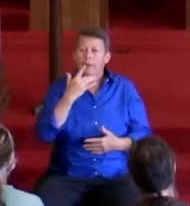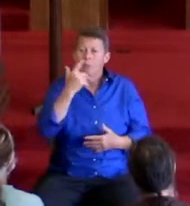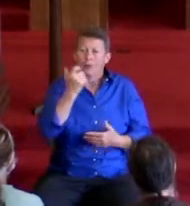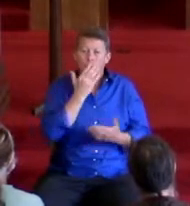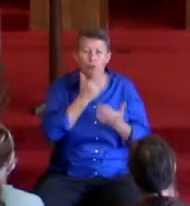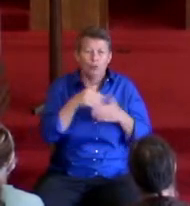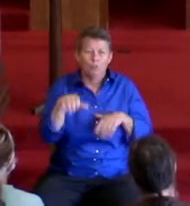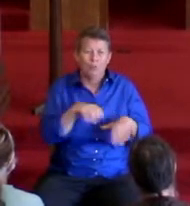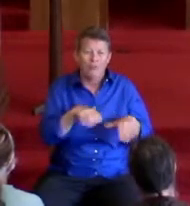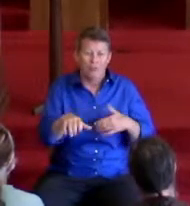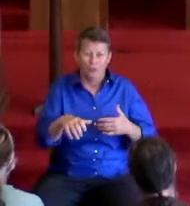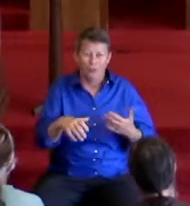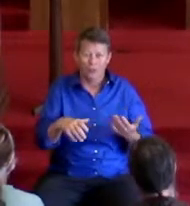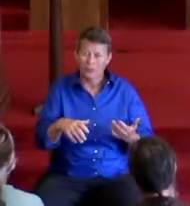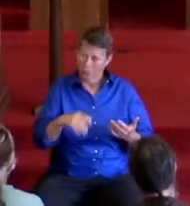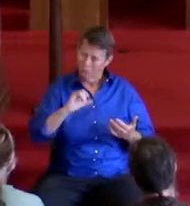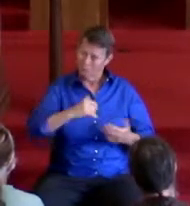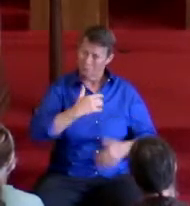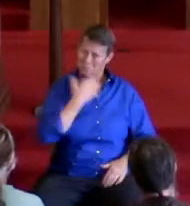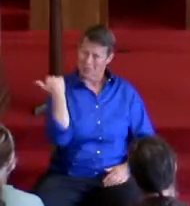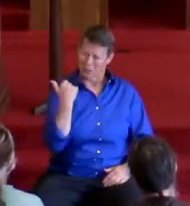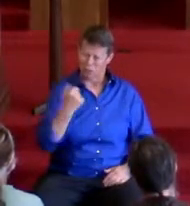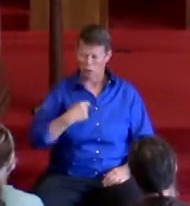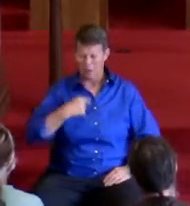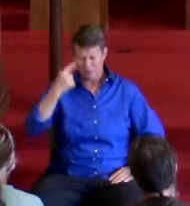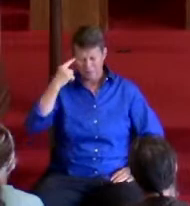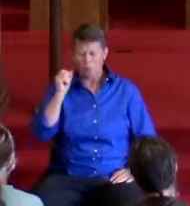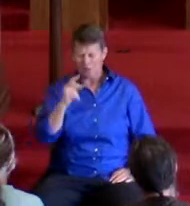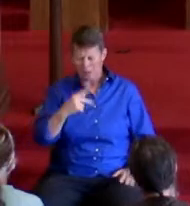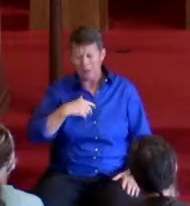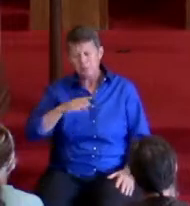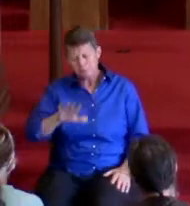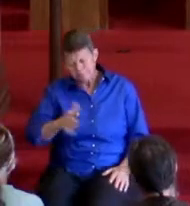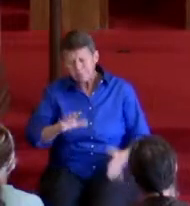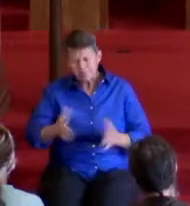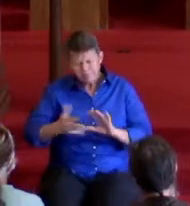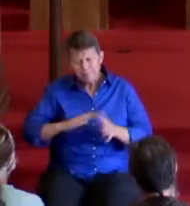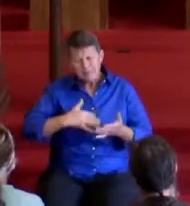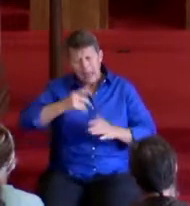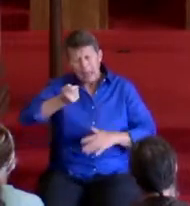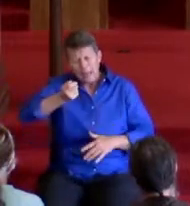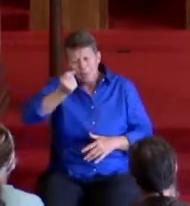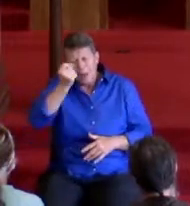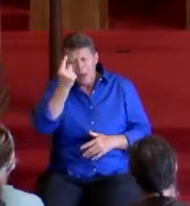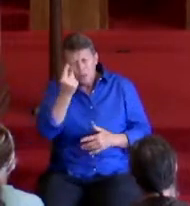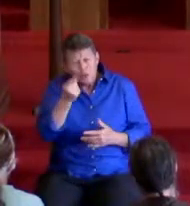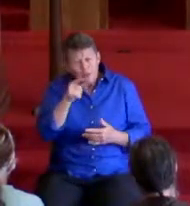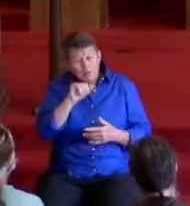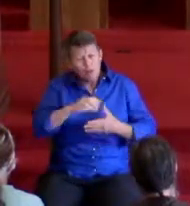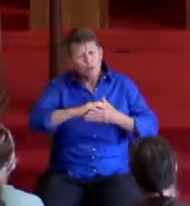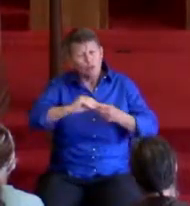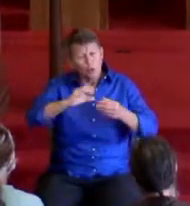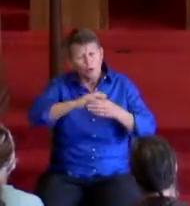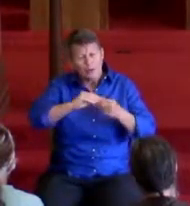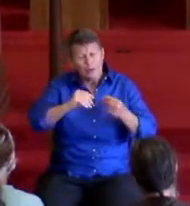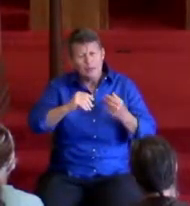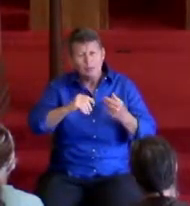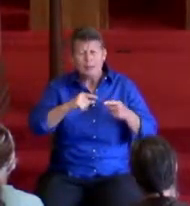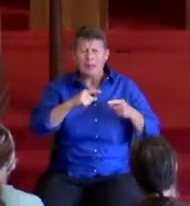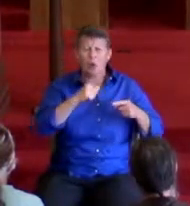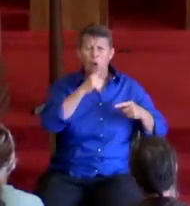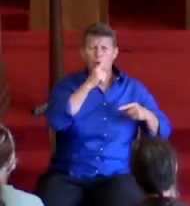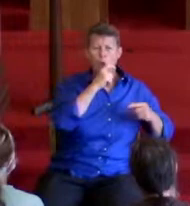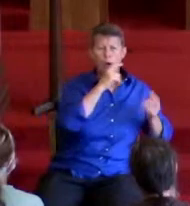behavior. So I think, okay, I understand a little of what Jesus might be saying here. Be as smart as the